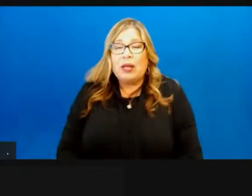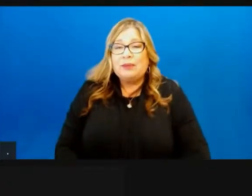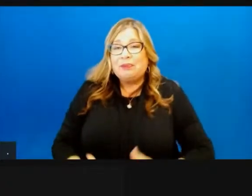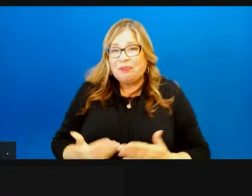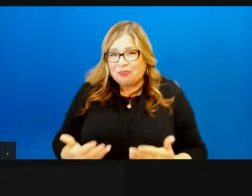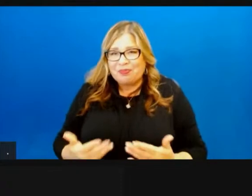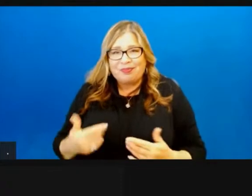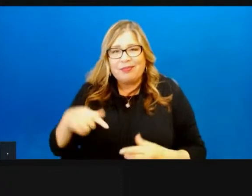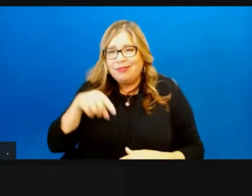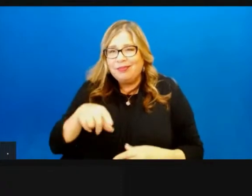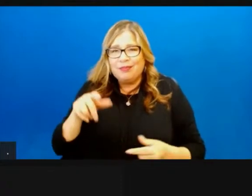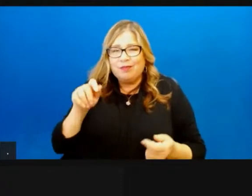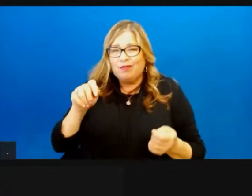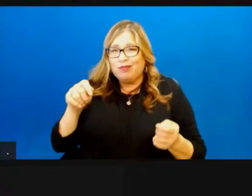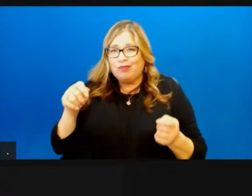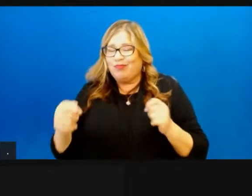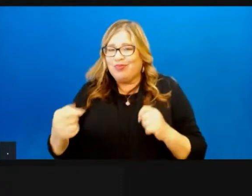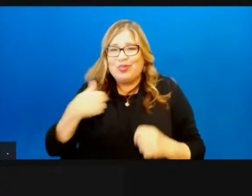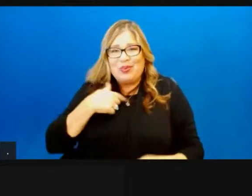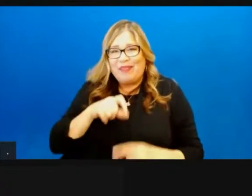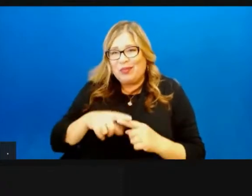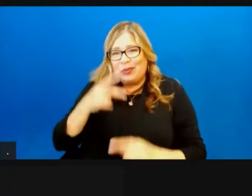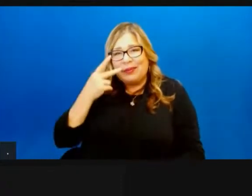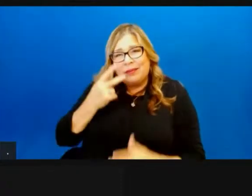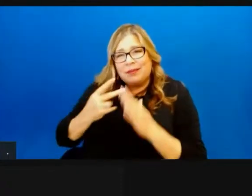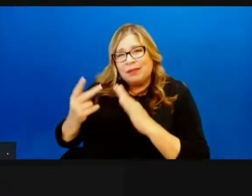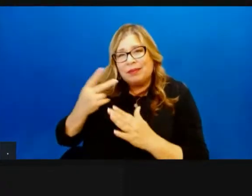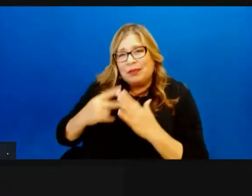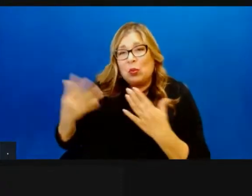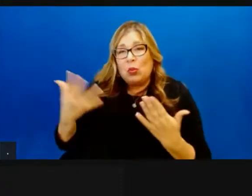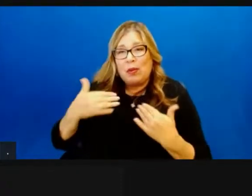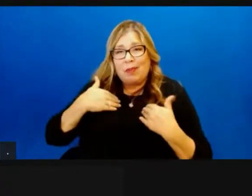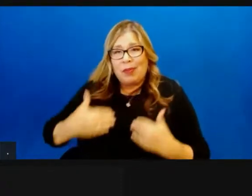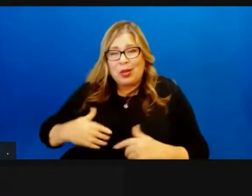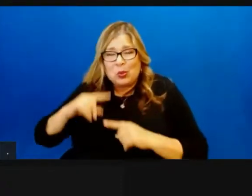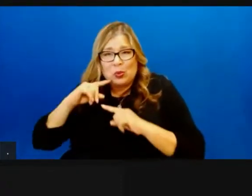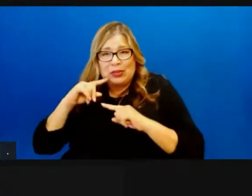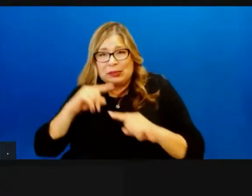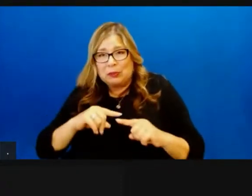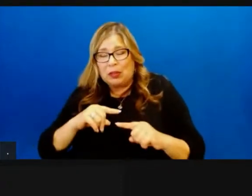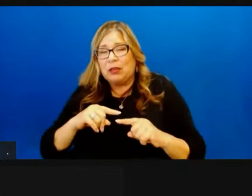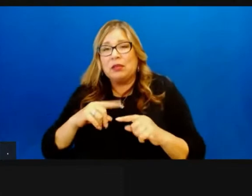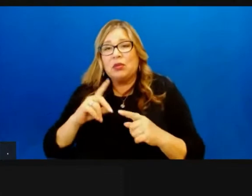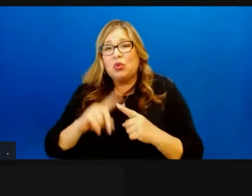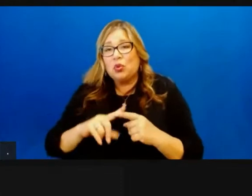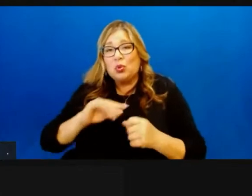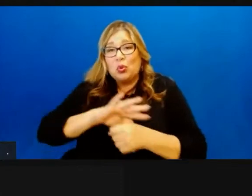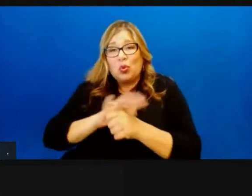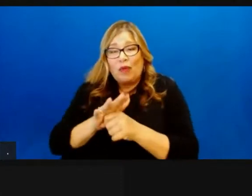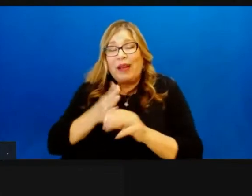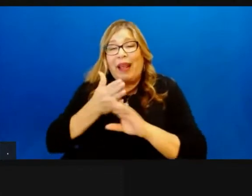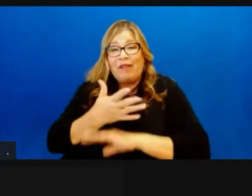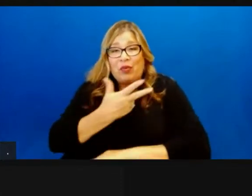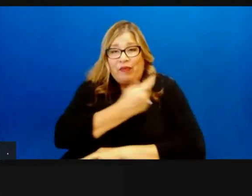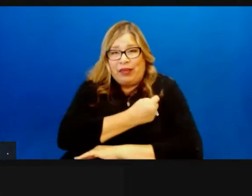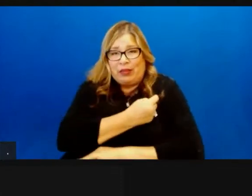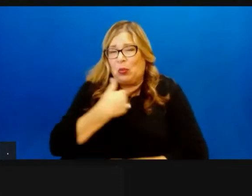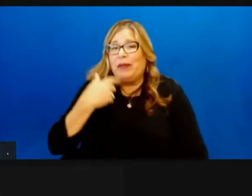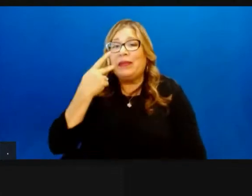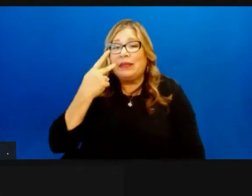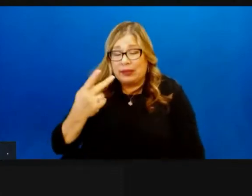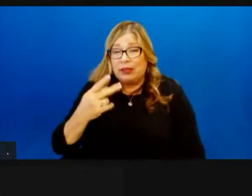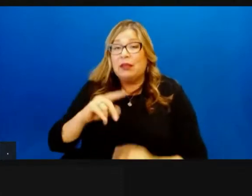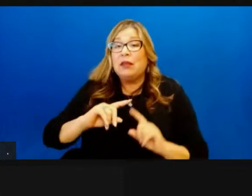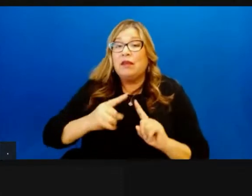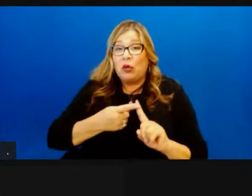days, weeks after, and we see that it peaks and it starts to drop. And that after a second dose and a third dose, it goes a little higher